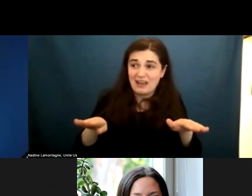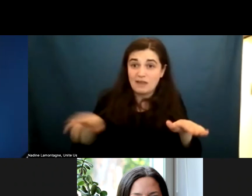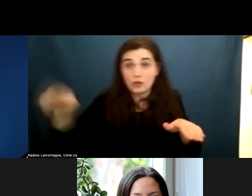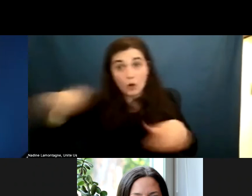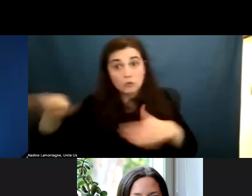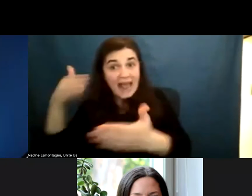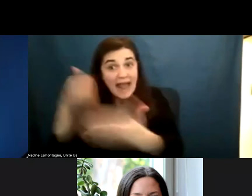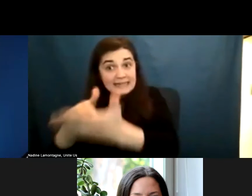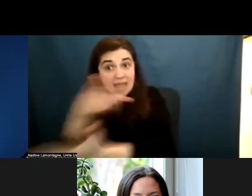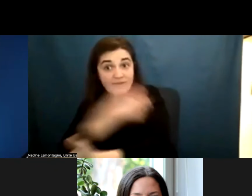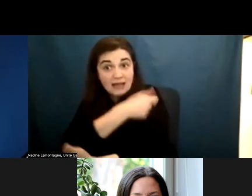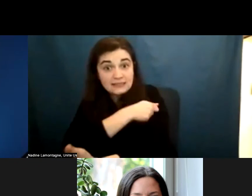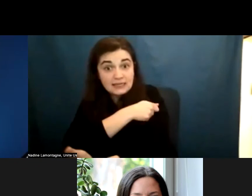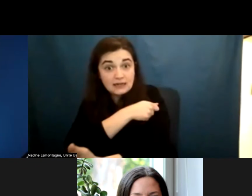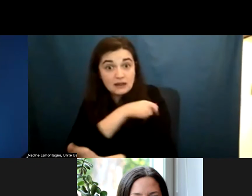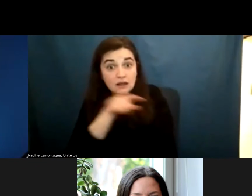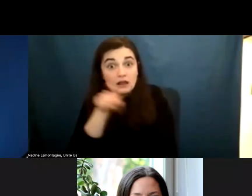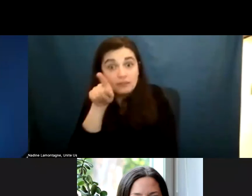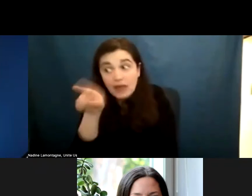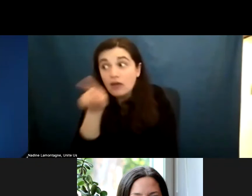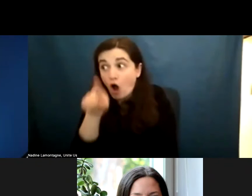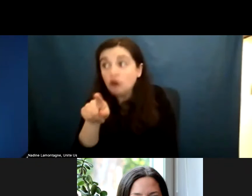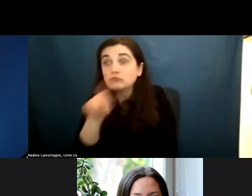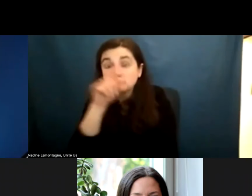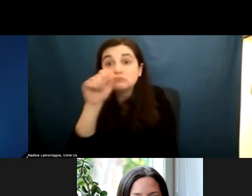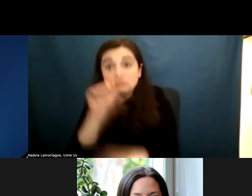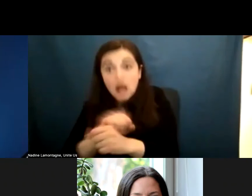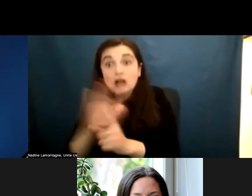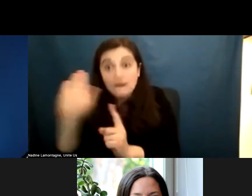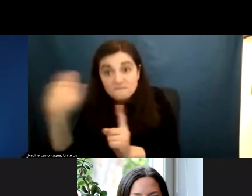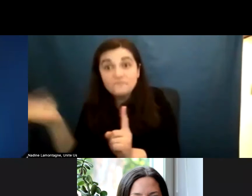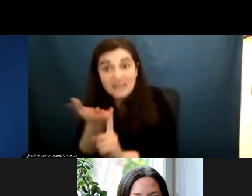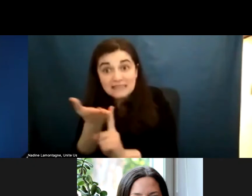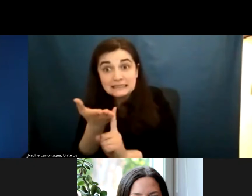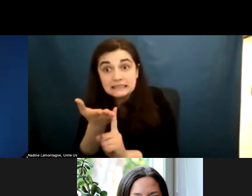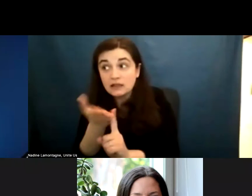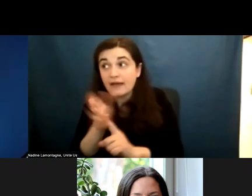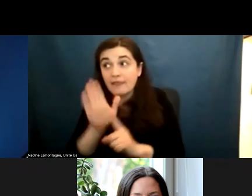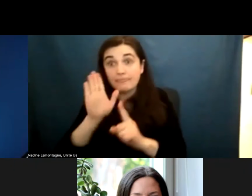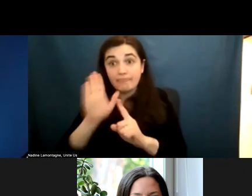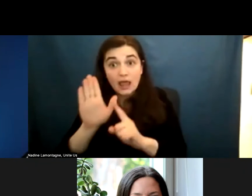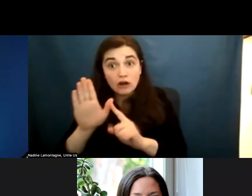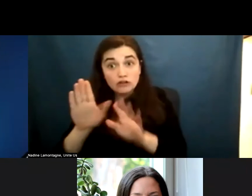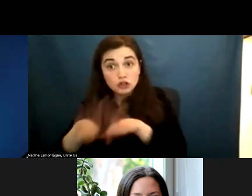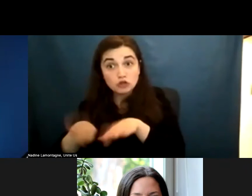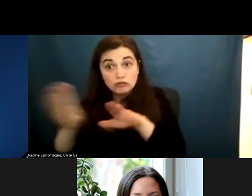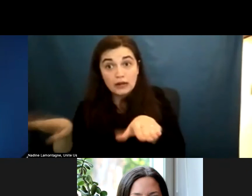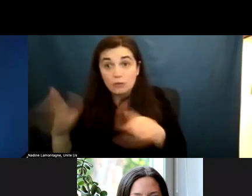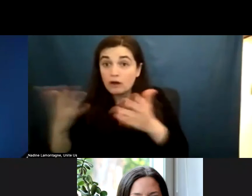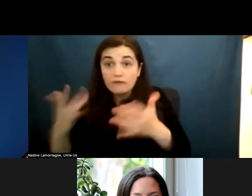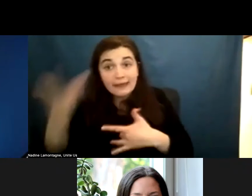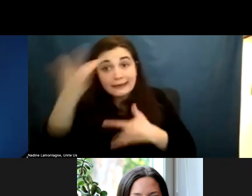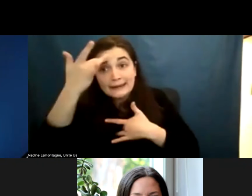they are genuinely convinced that some of the conditions that their kids might have or some of the things that their family